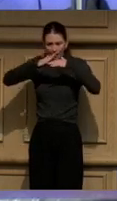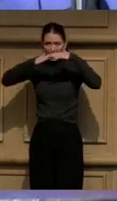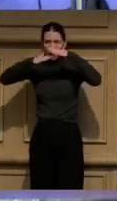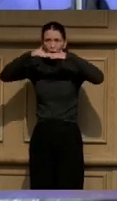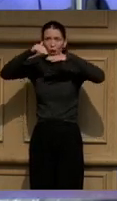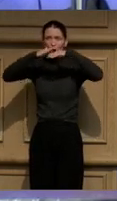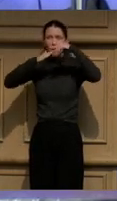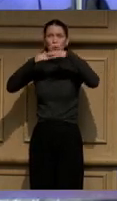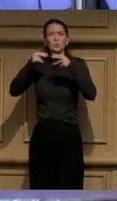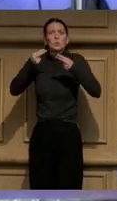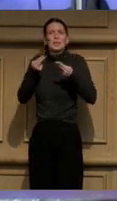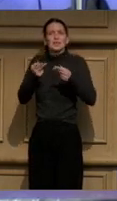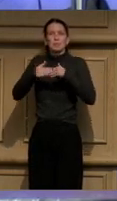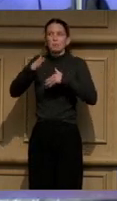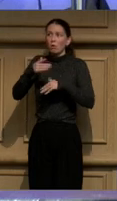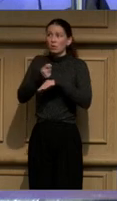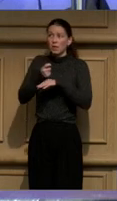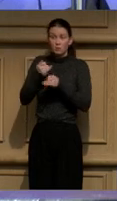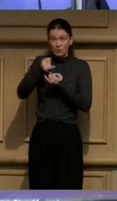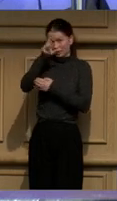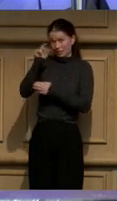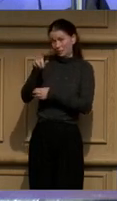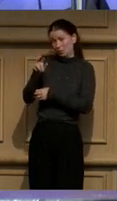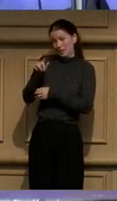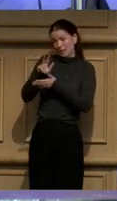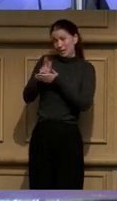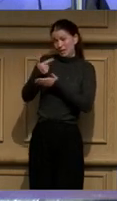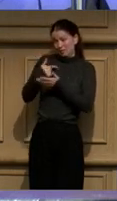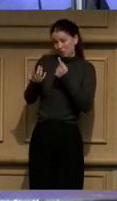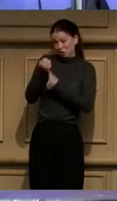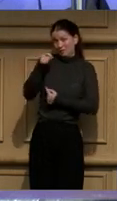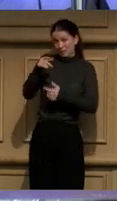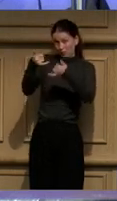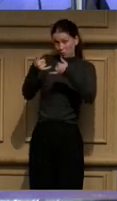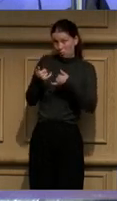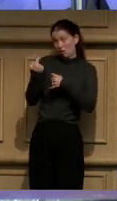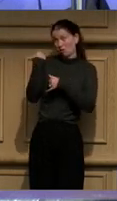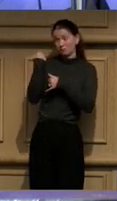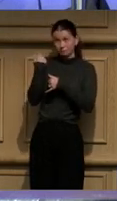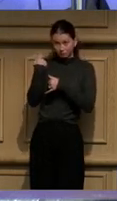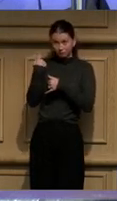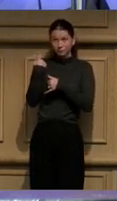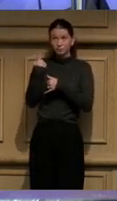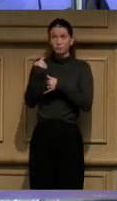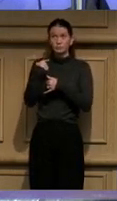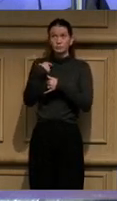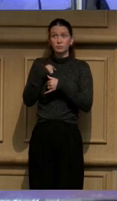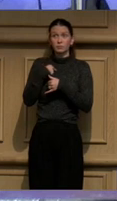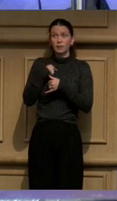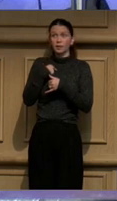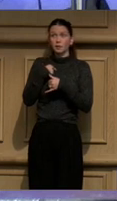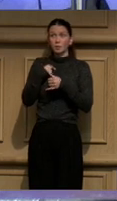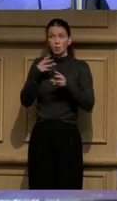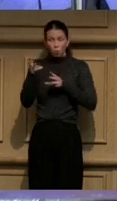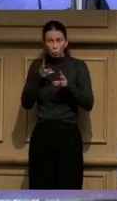at this, like in 2018, I got this award. So I had a different way of working with it. And then